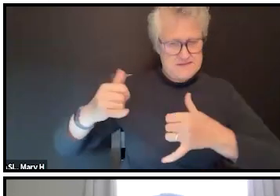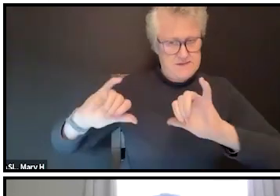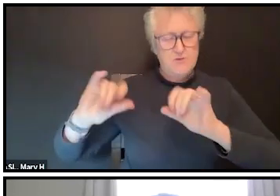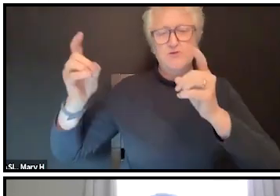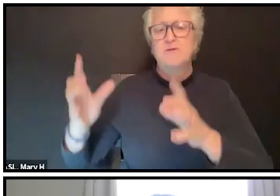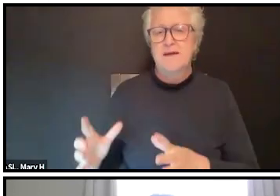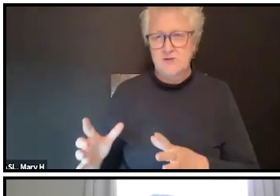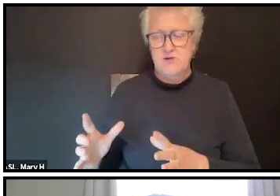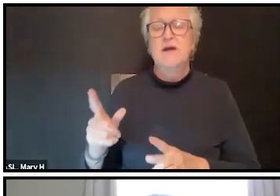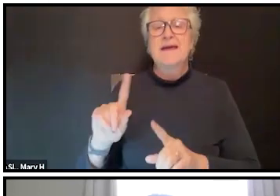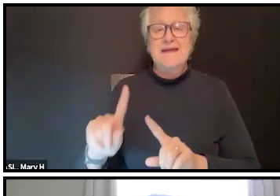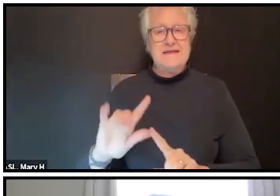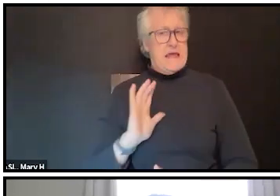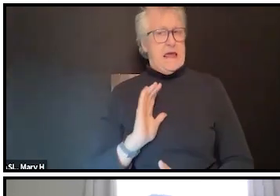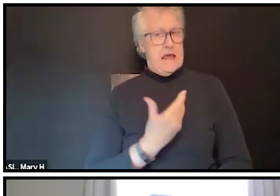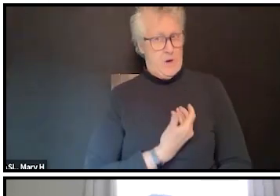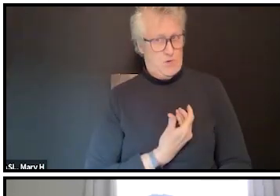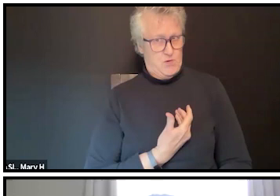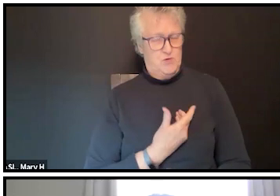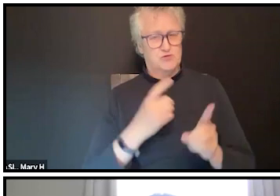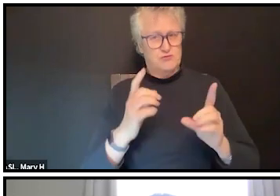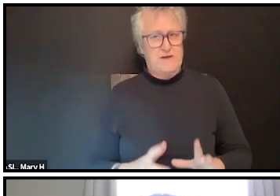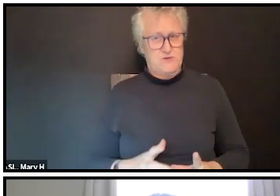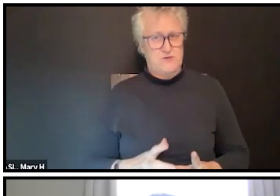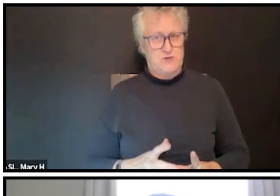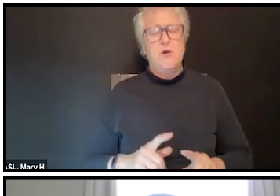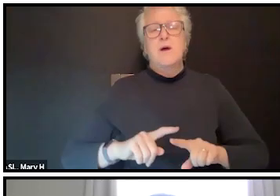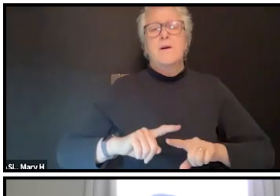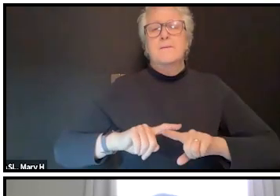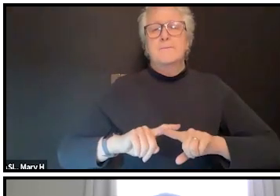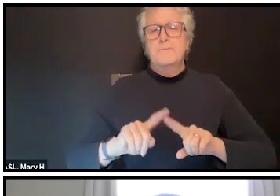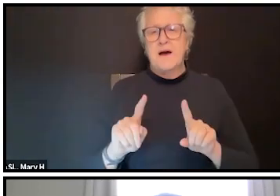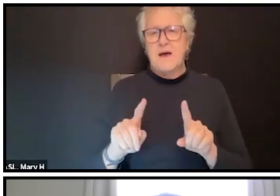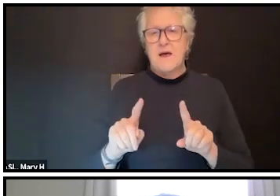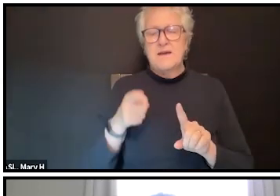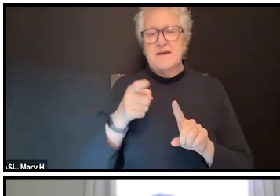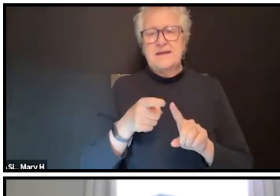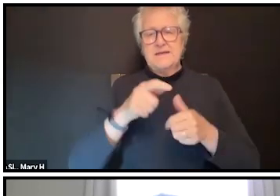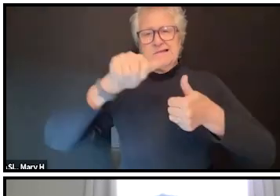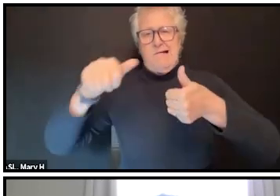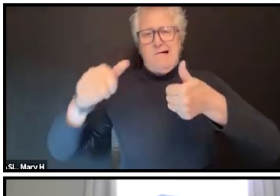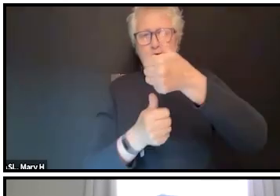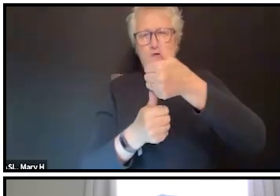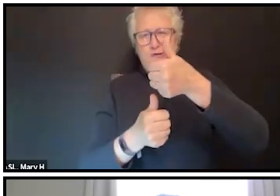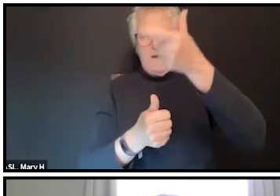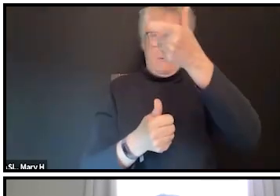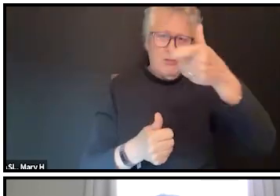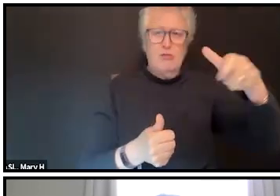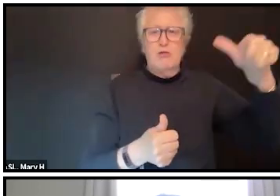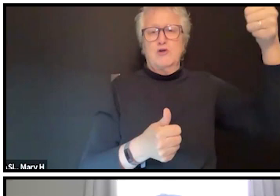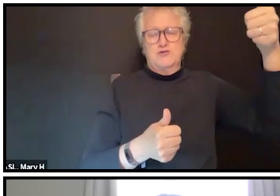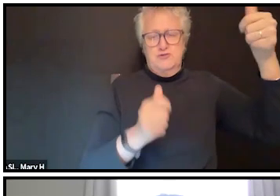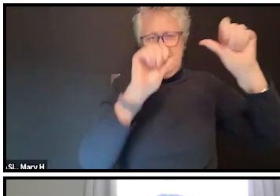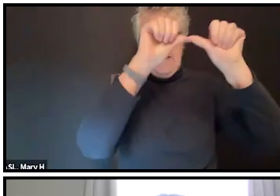our director, but we fall under a larger agency, which is the Department